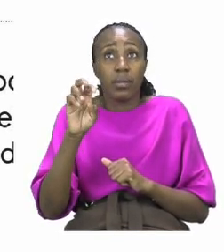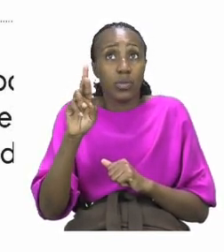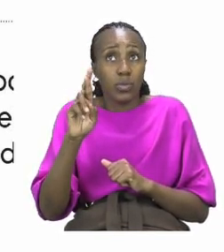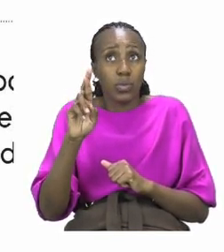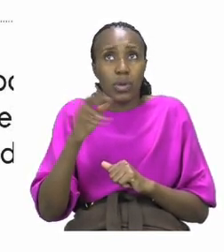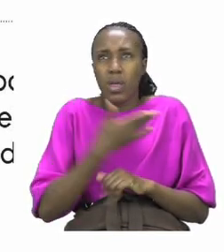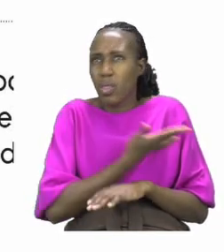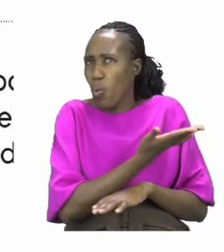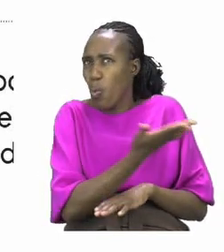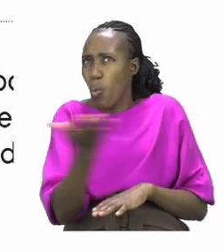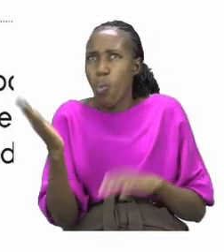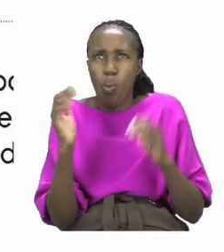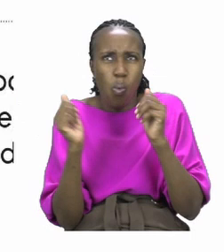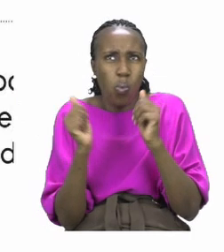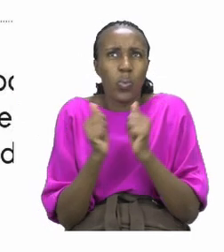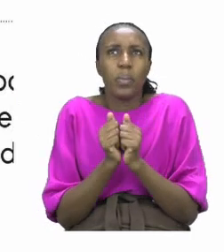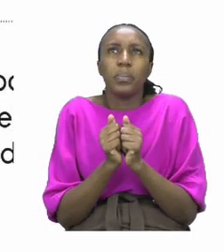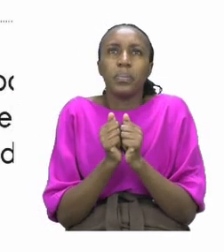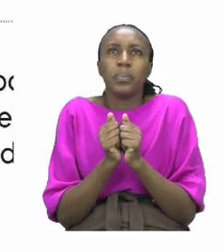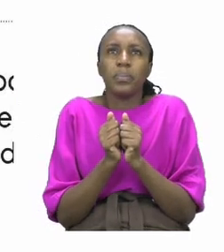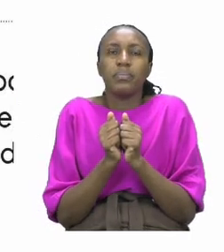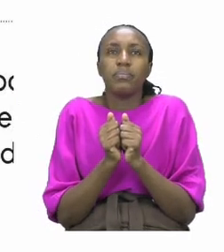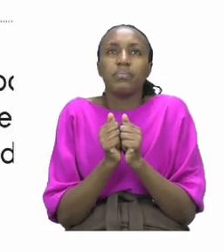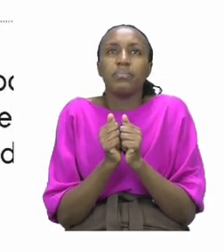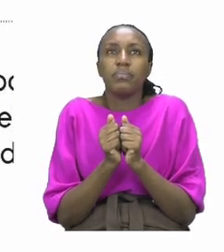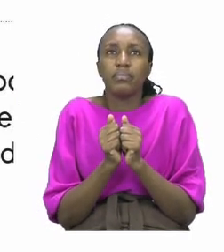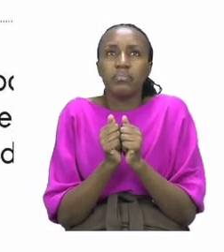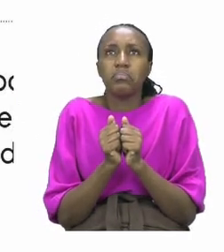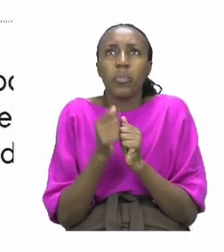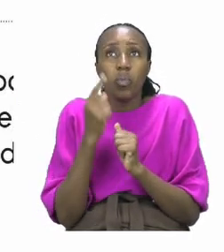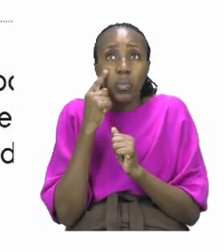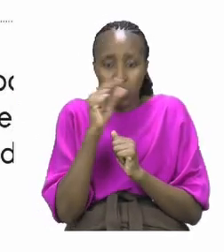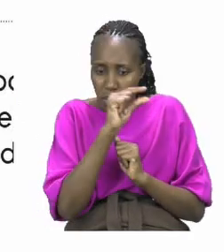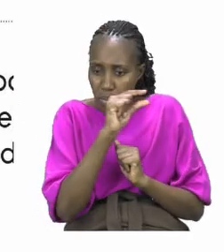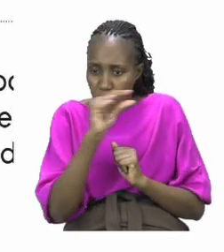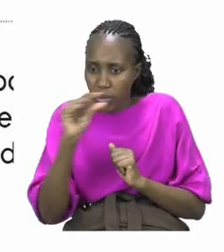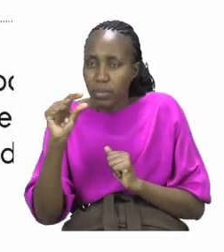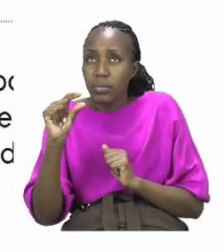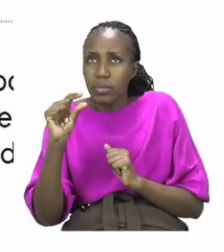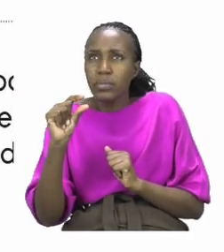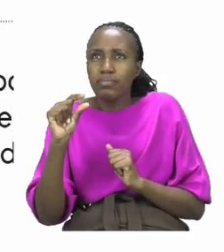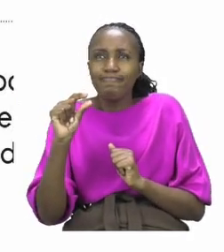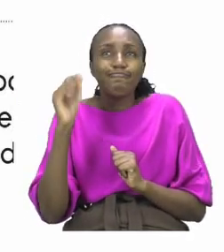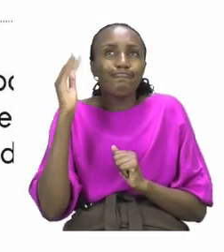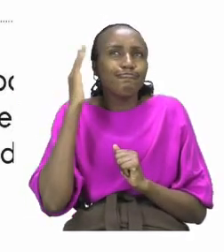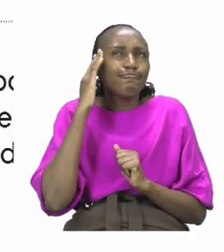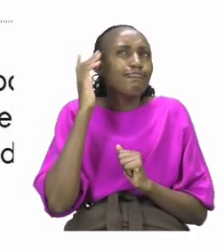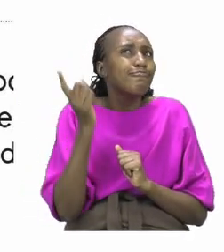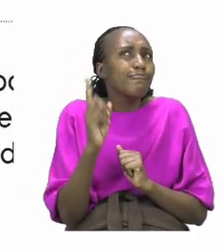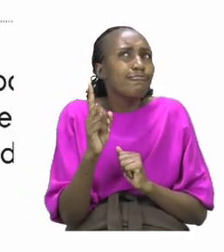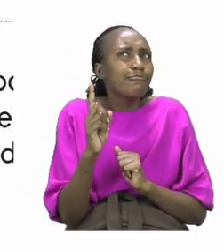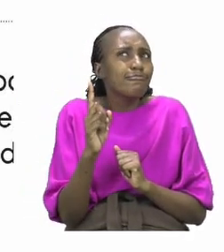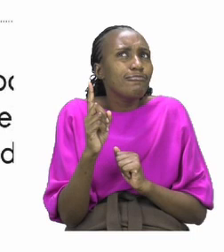all together. When we see this word, boys and girls, we know that we have